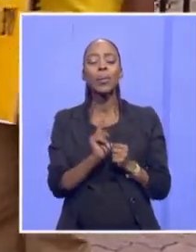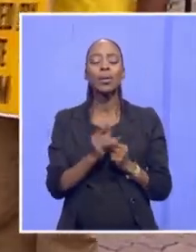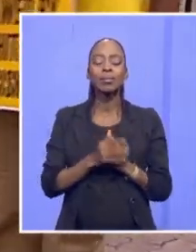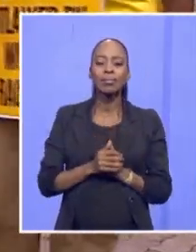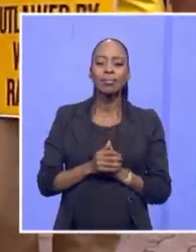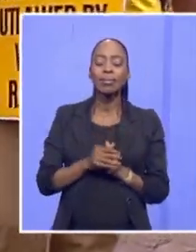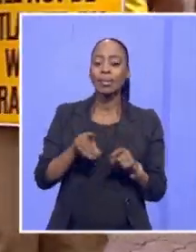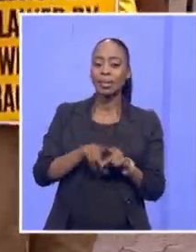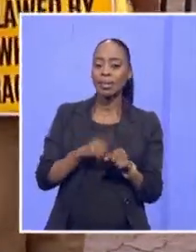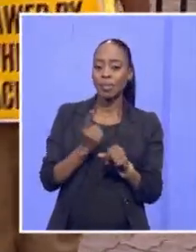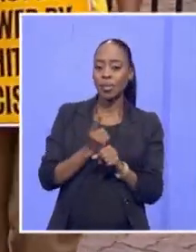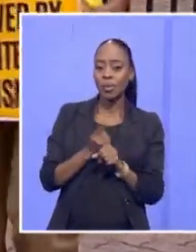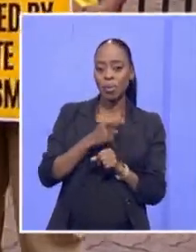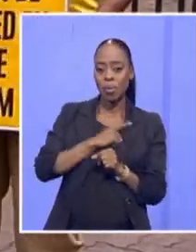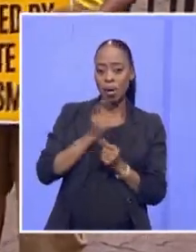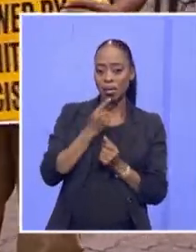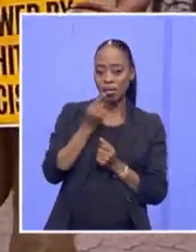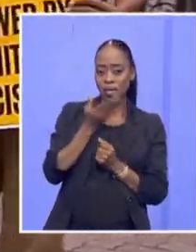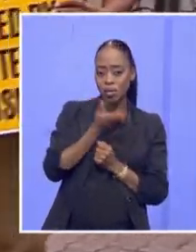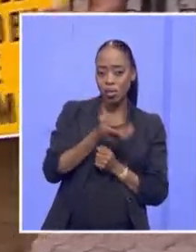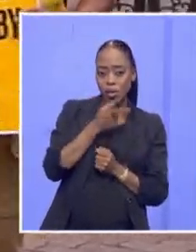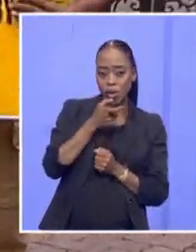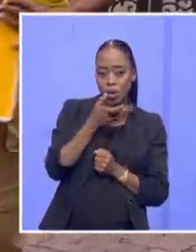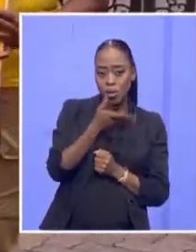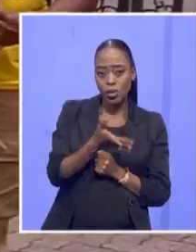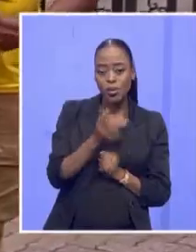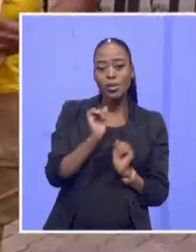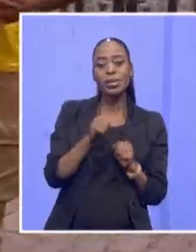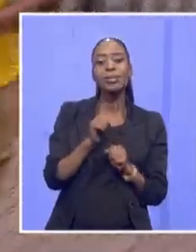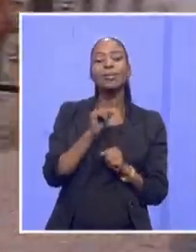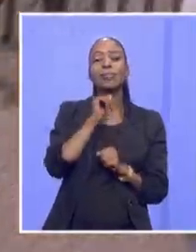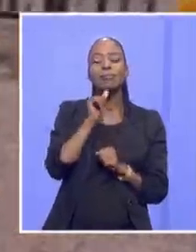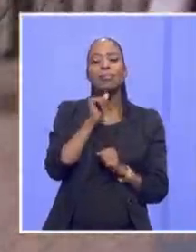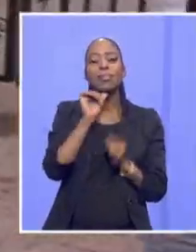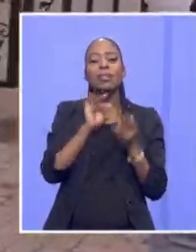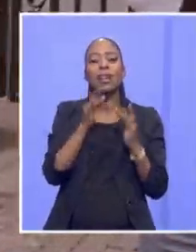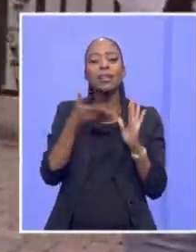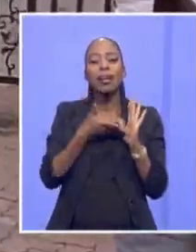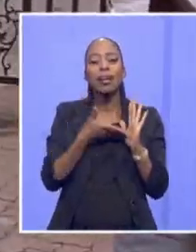forward? That's the claim, certainly, that they're making, despite what we saw on the internet.